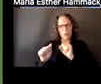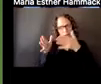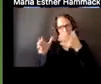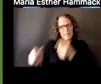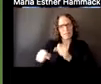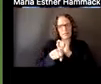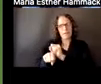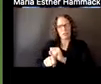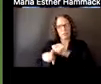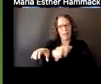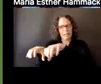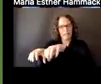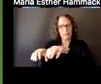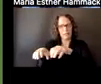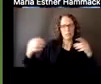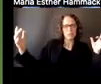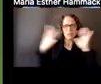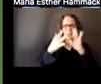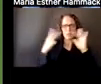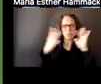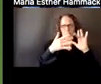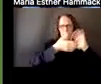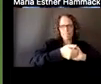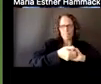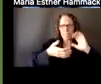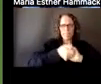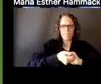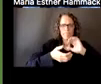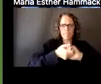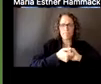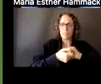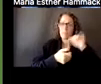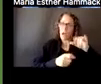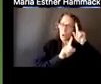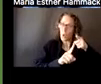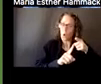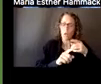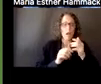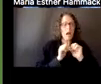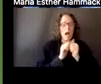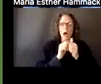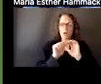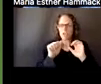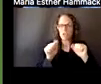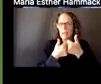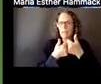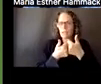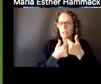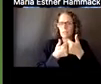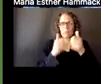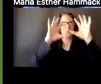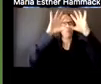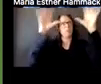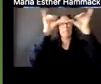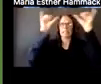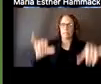know, create more networks to empower, you know, or to challenge the institution of slavery